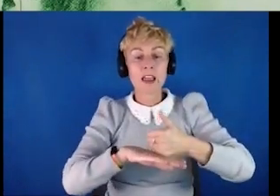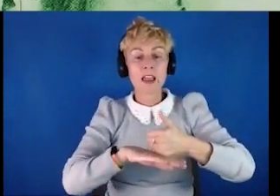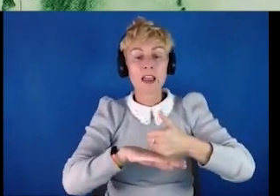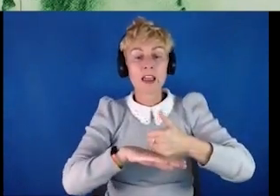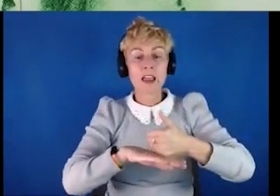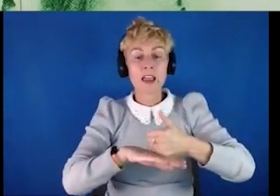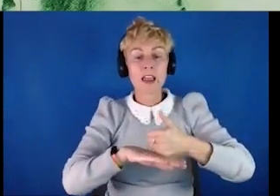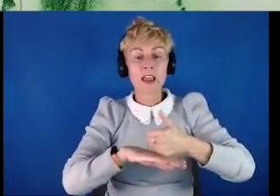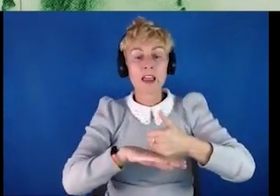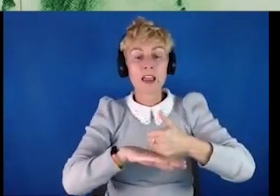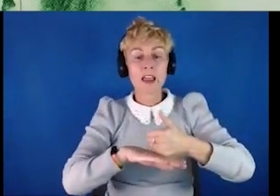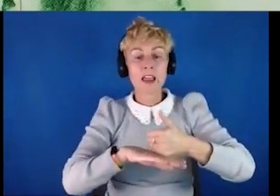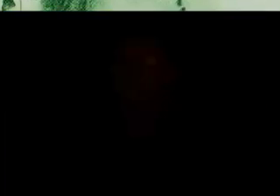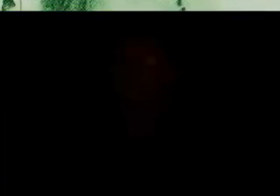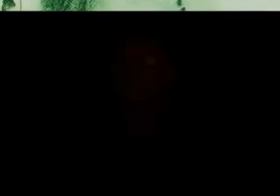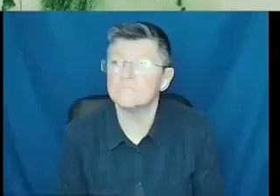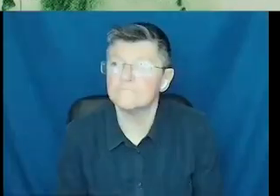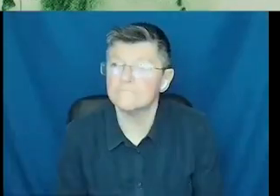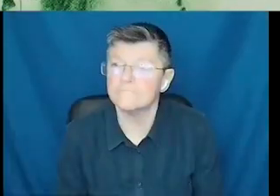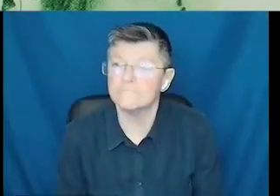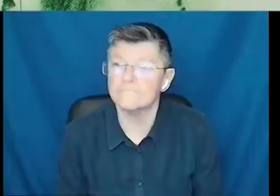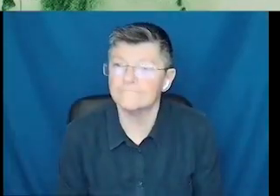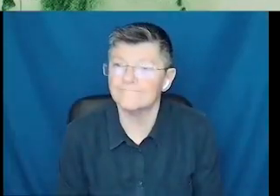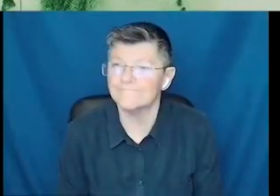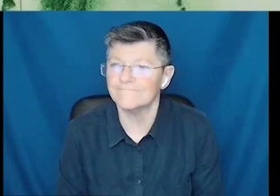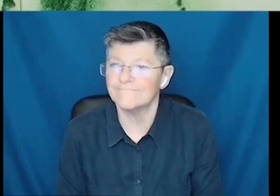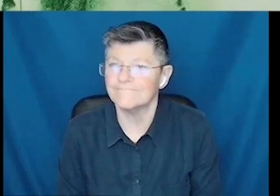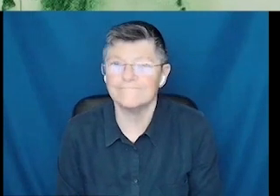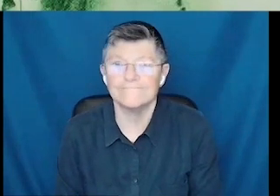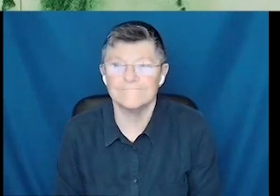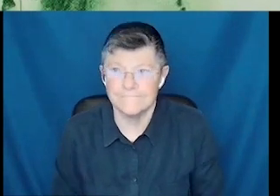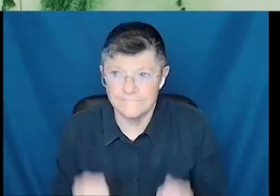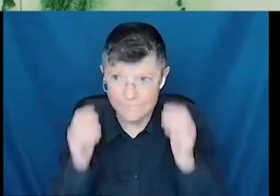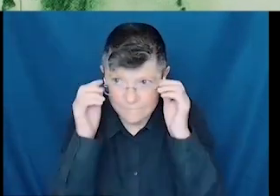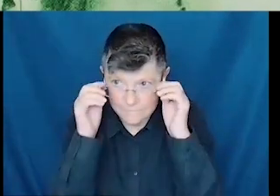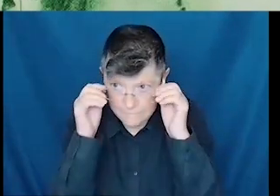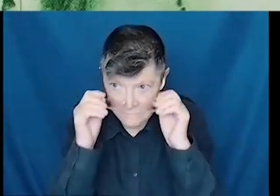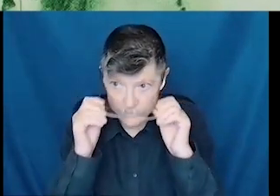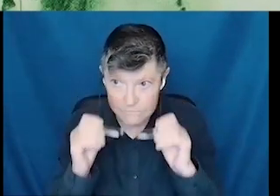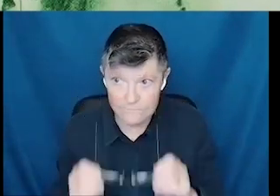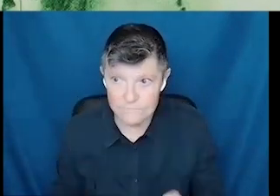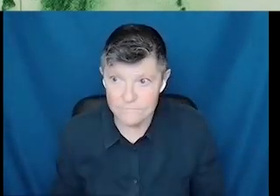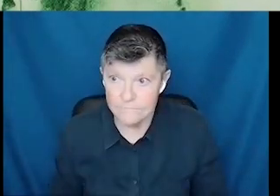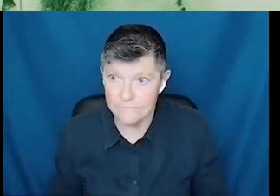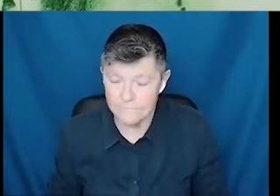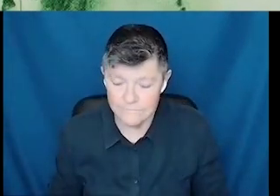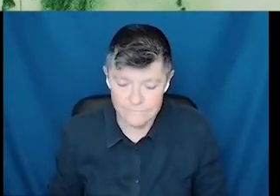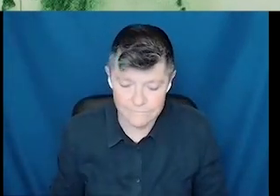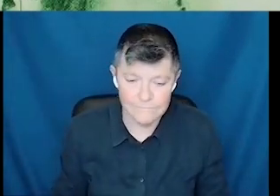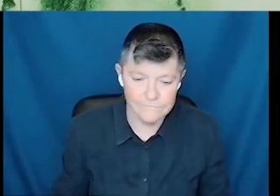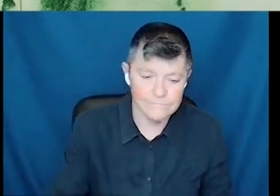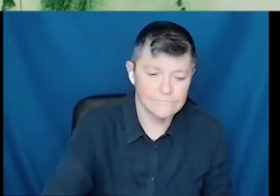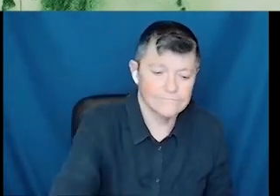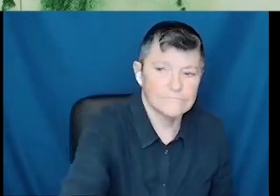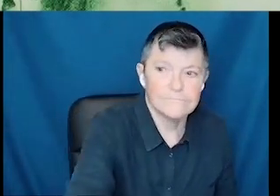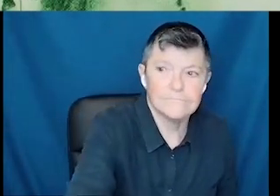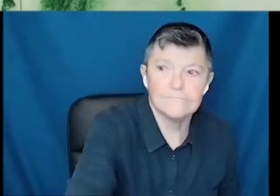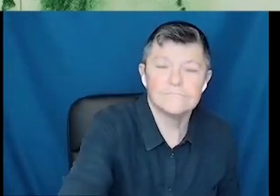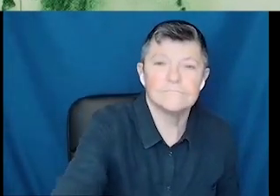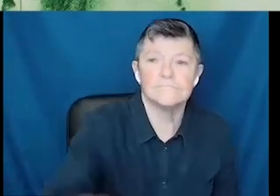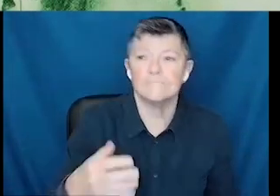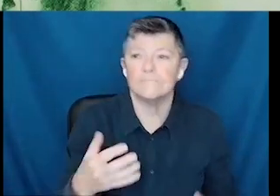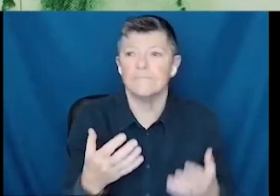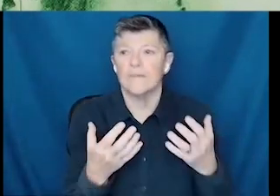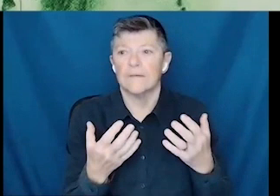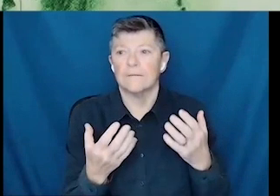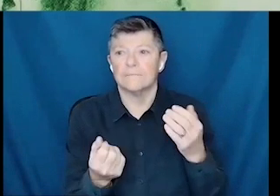thank you for putting that into the chat if people want to explore this further. The 4 Ps and the I